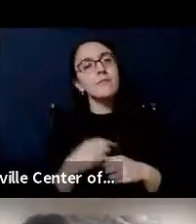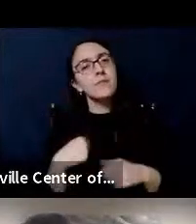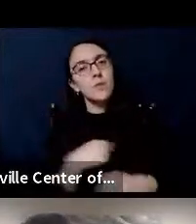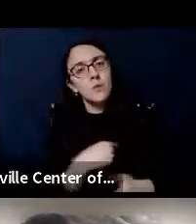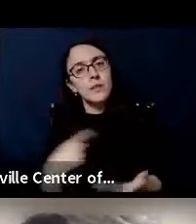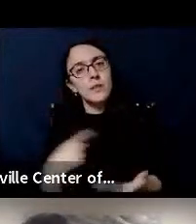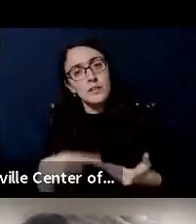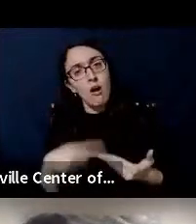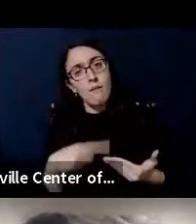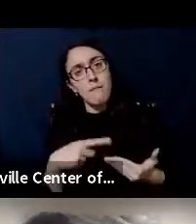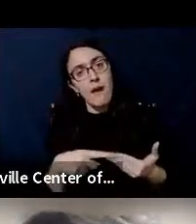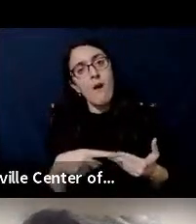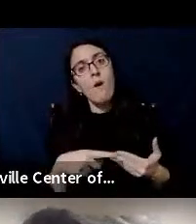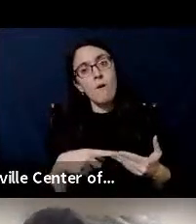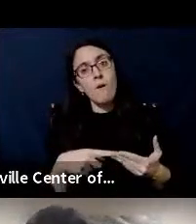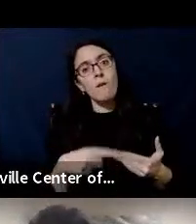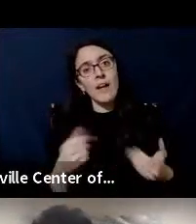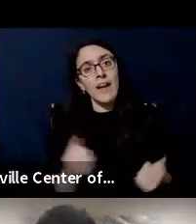everything that